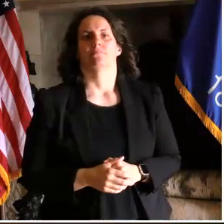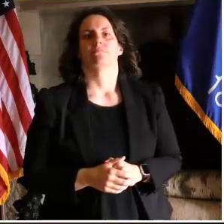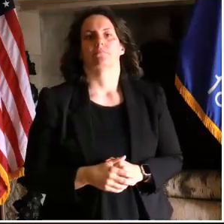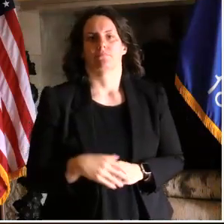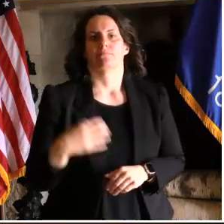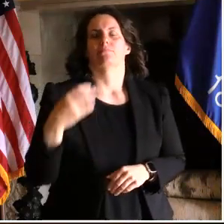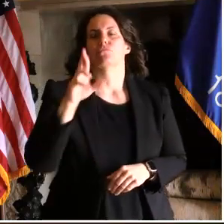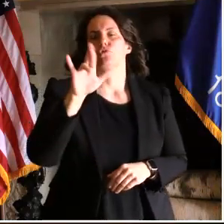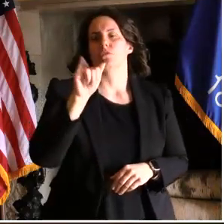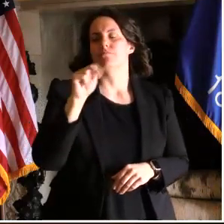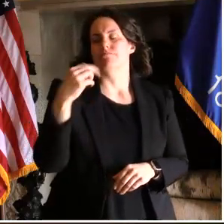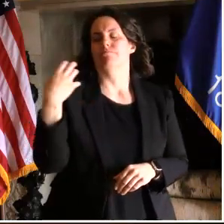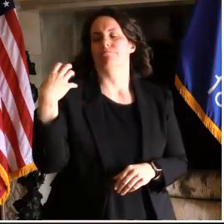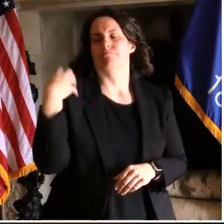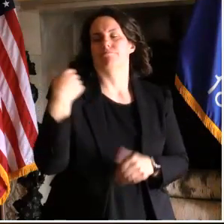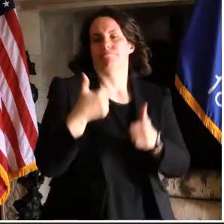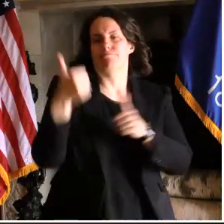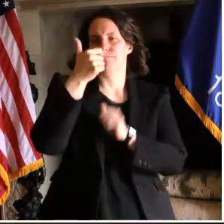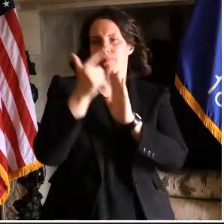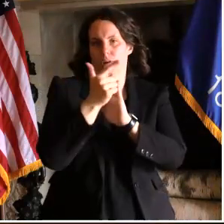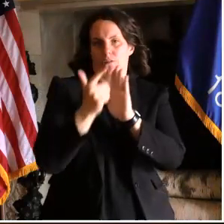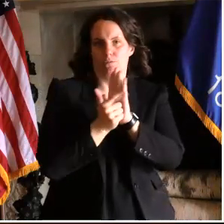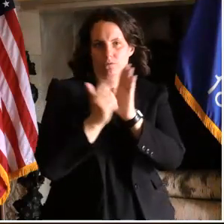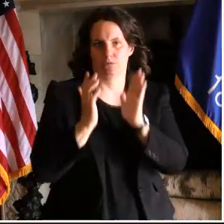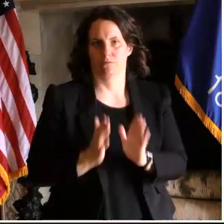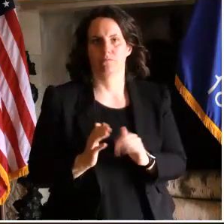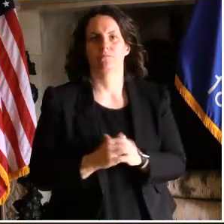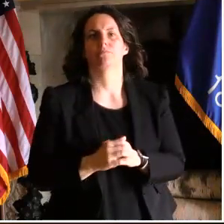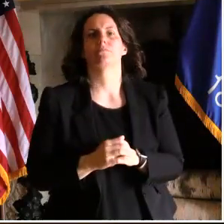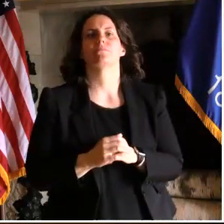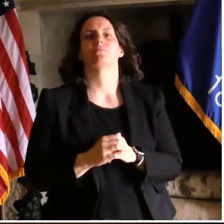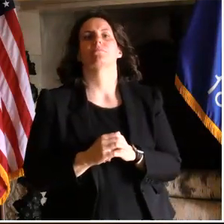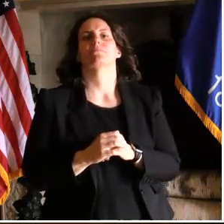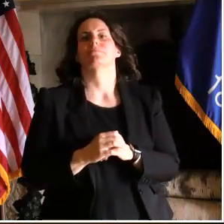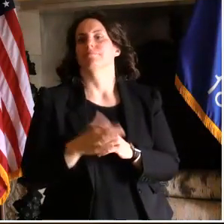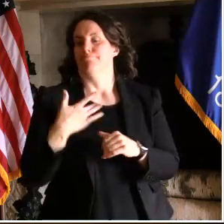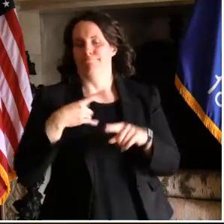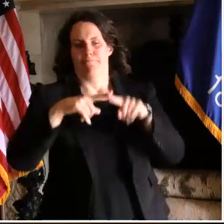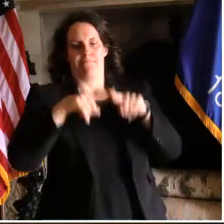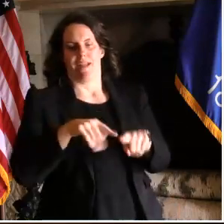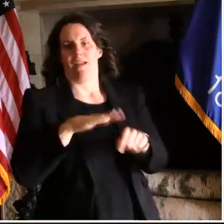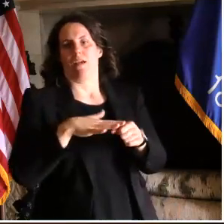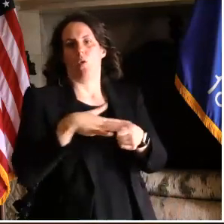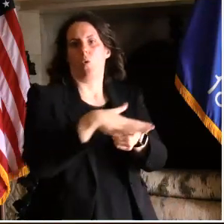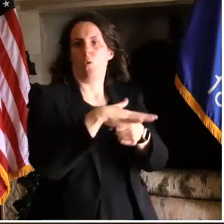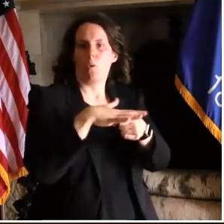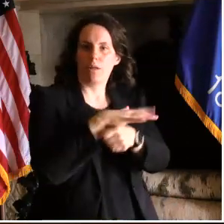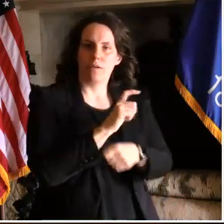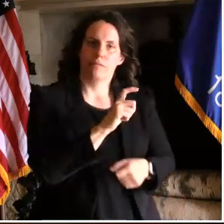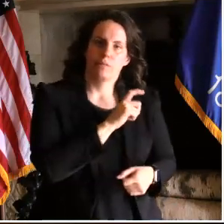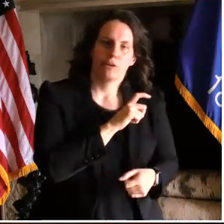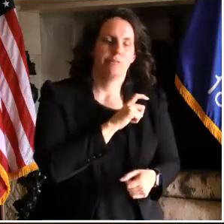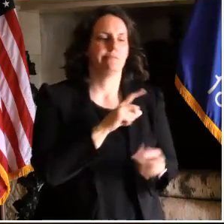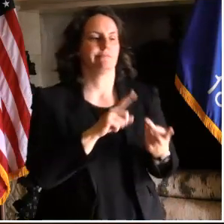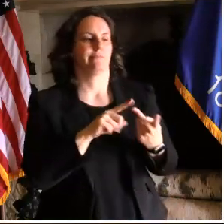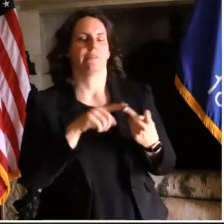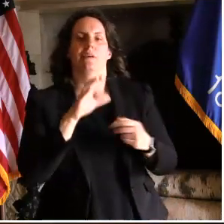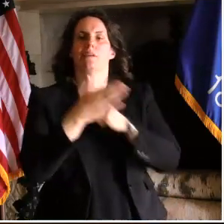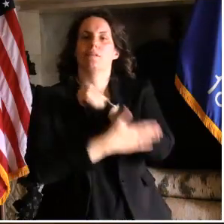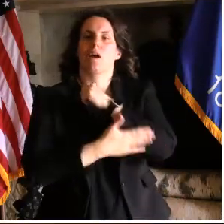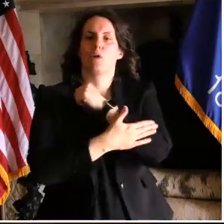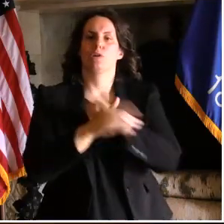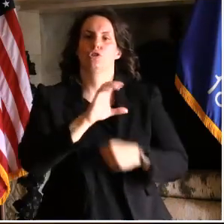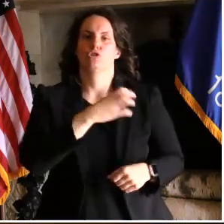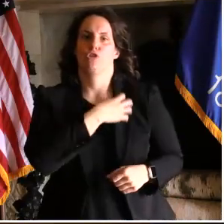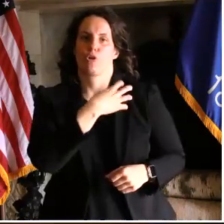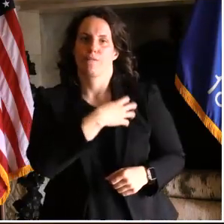public health orders, is enforced by local law enforcement and including county sheriffs. And, we fully expect and